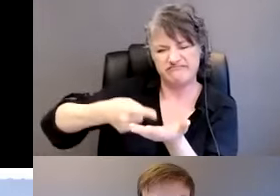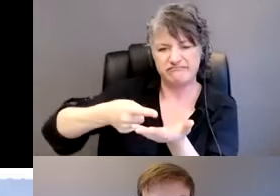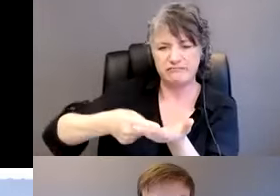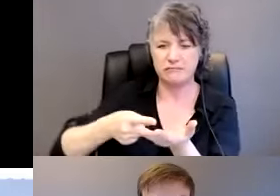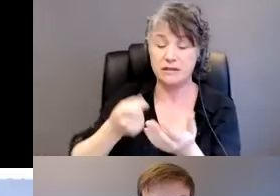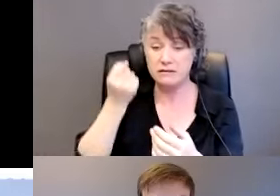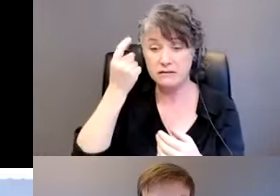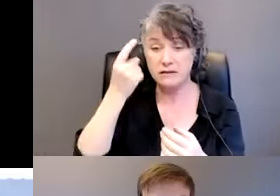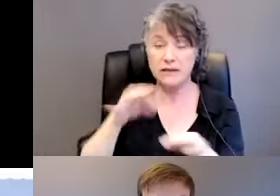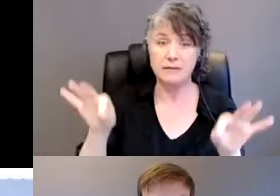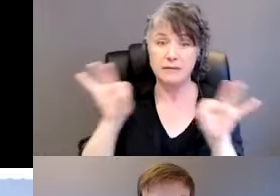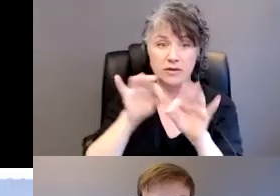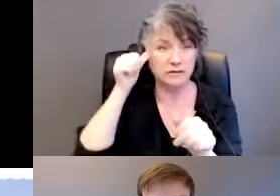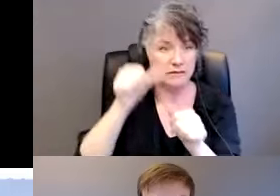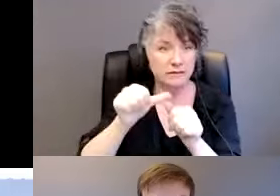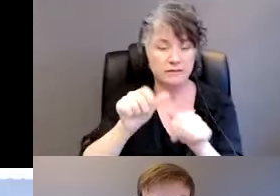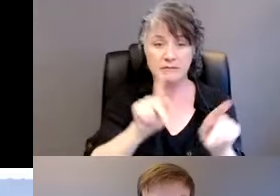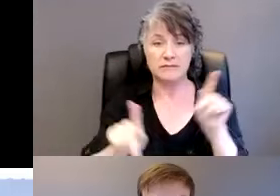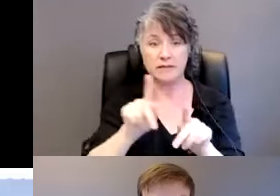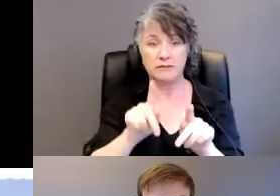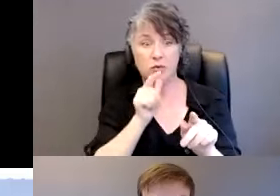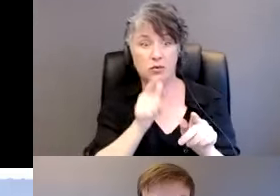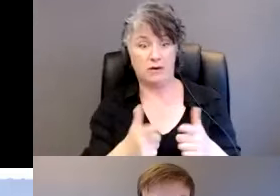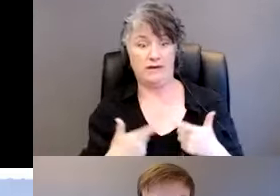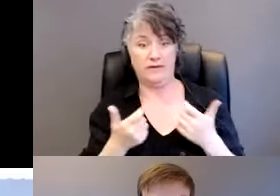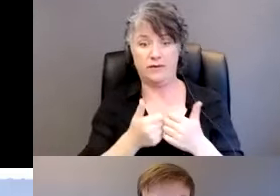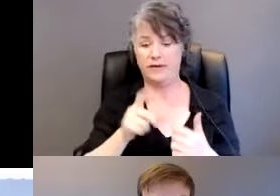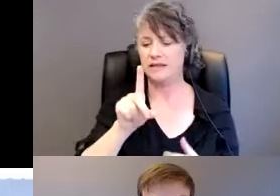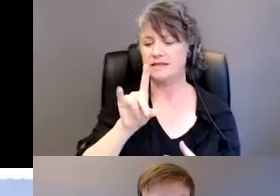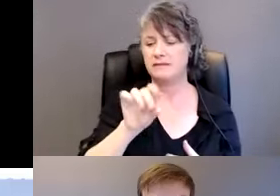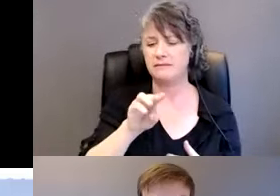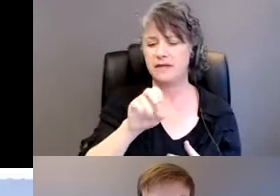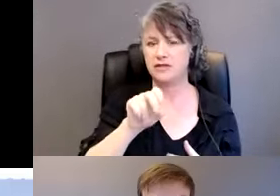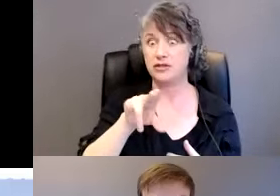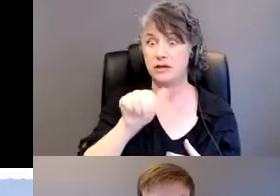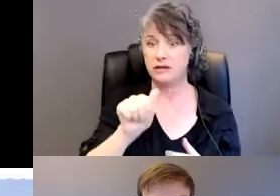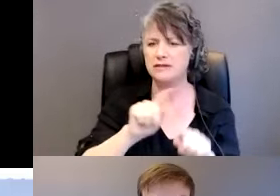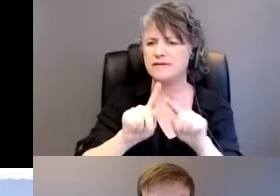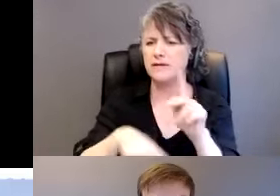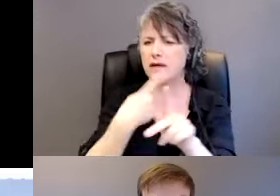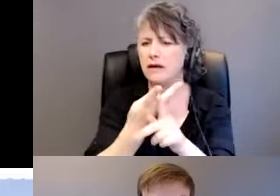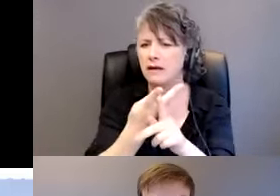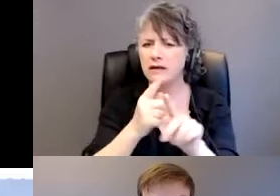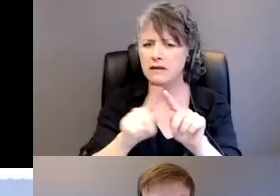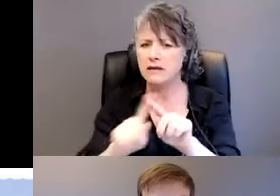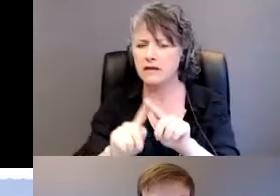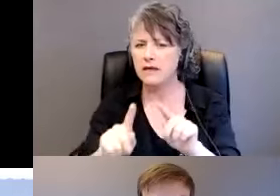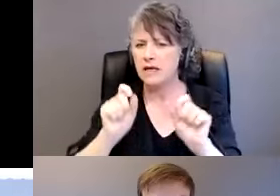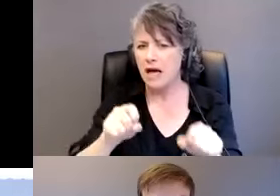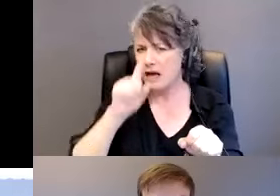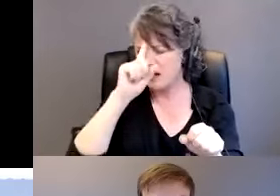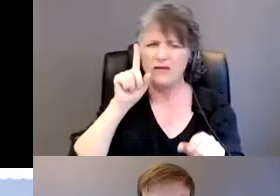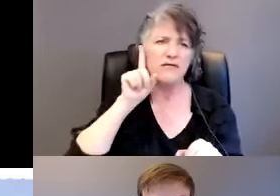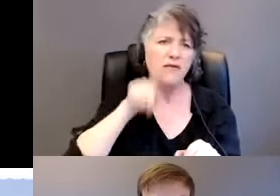that people with dementias, can be prone to false beliefs and false memories, and